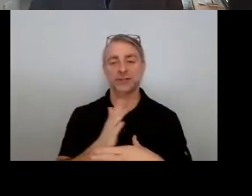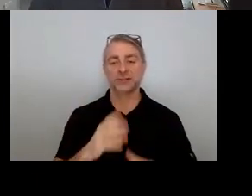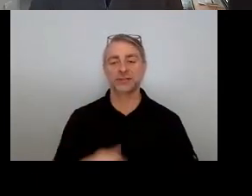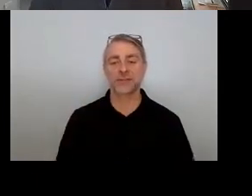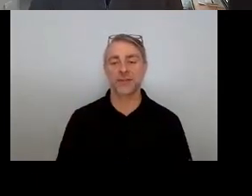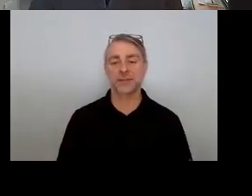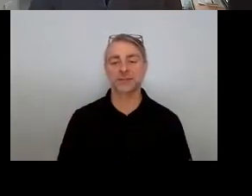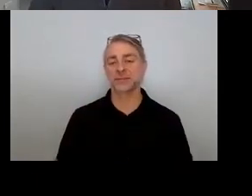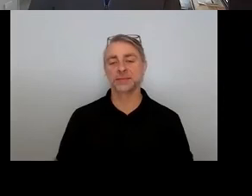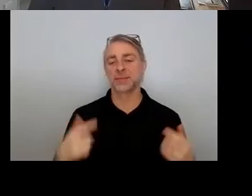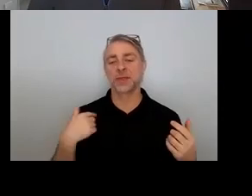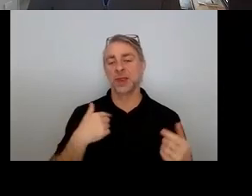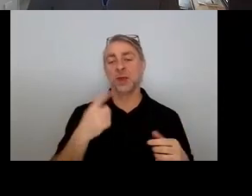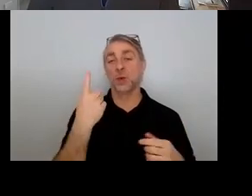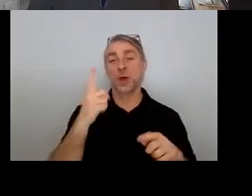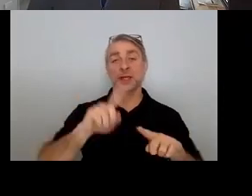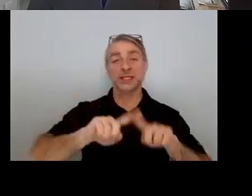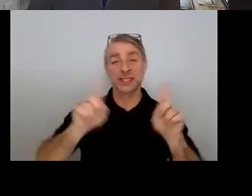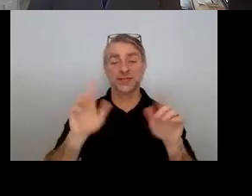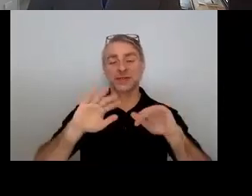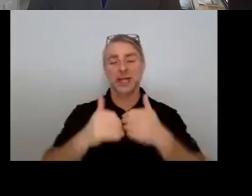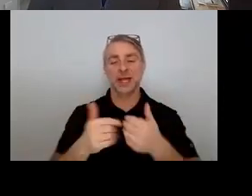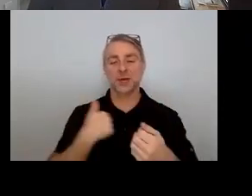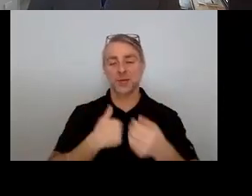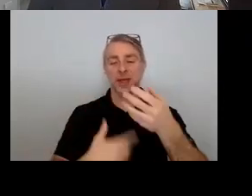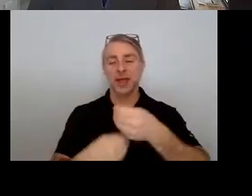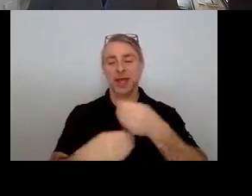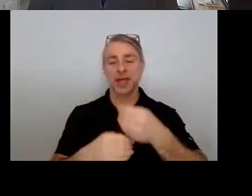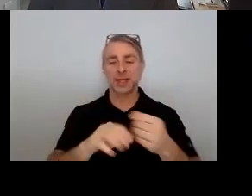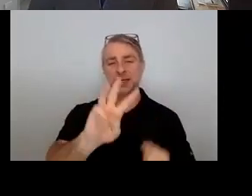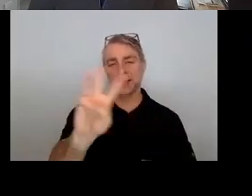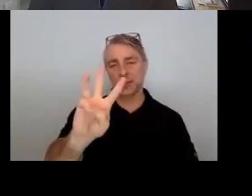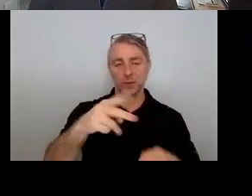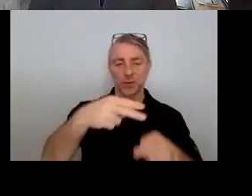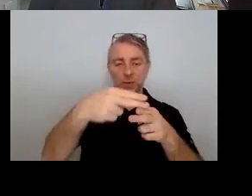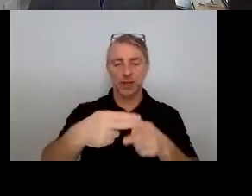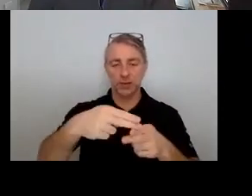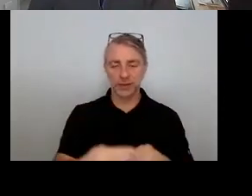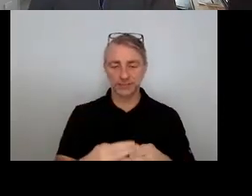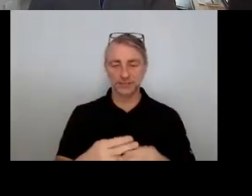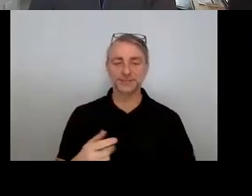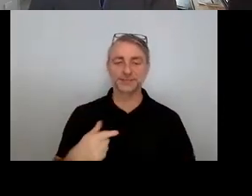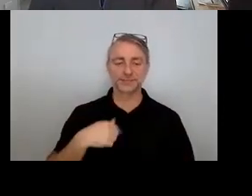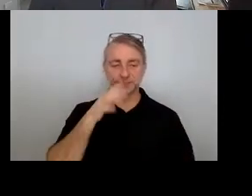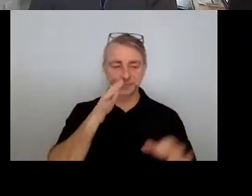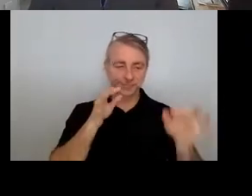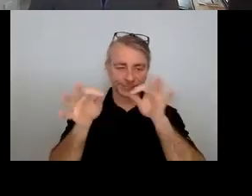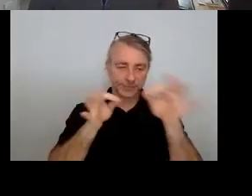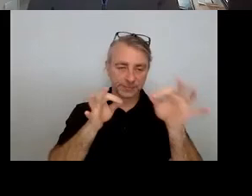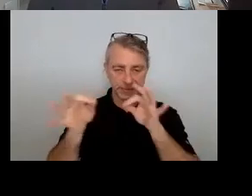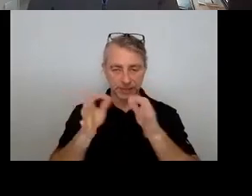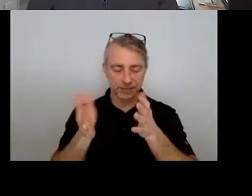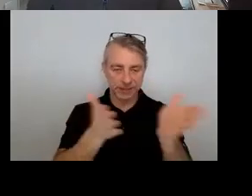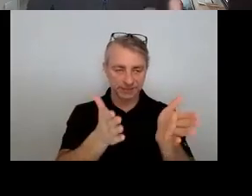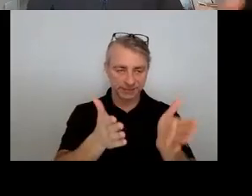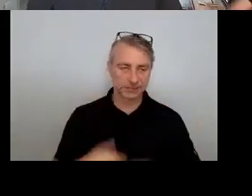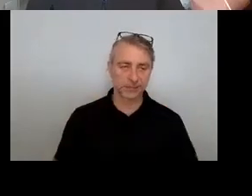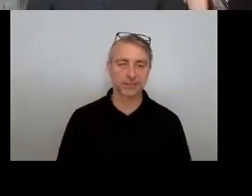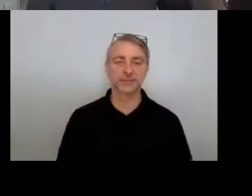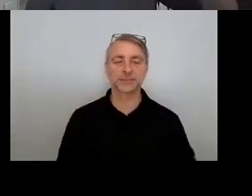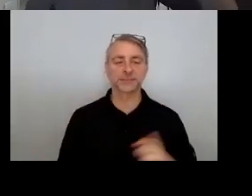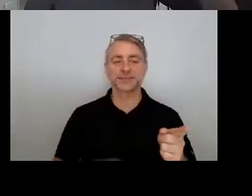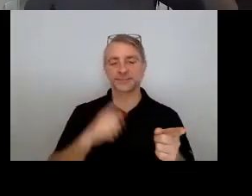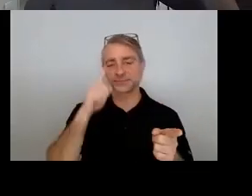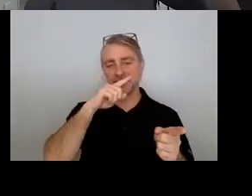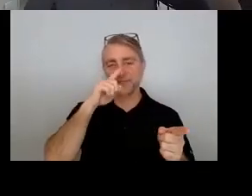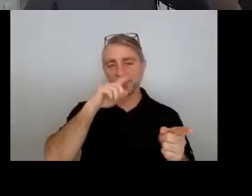define our W terms, our weights here. But I'll walk us through here with a little fake data set. These are